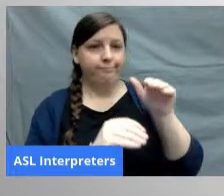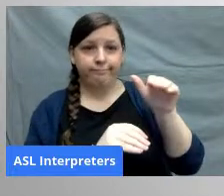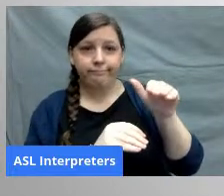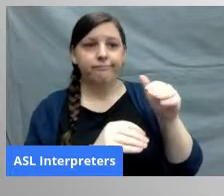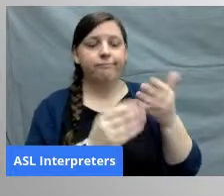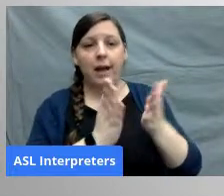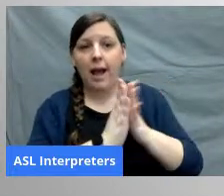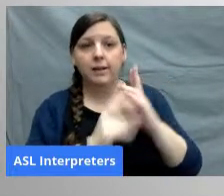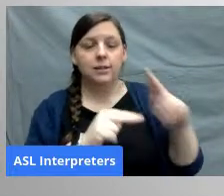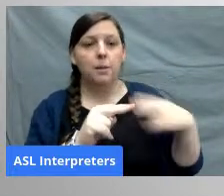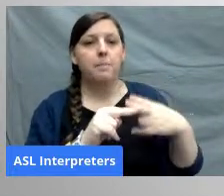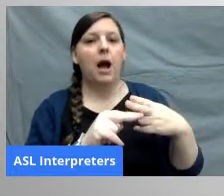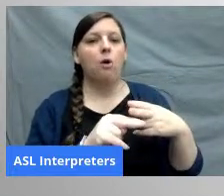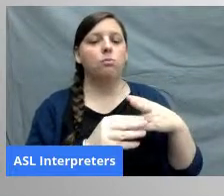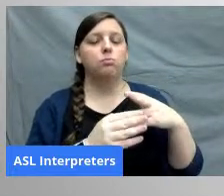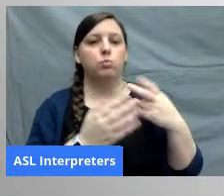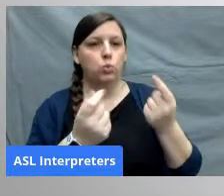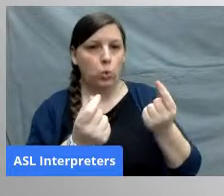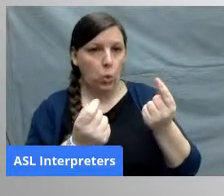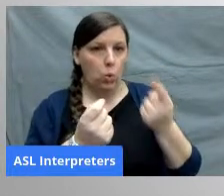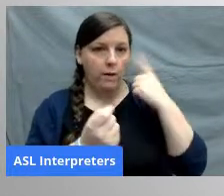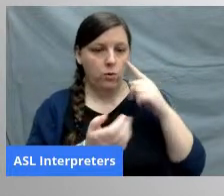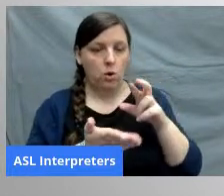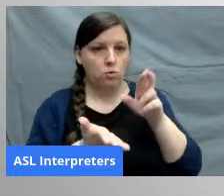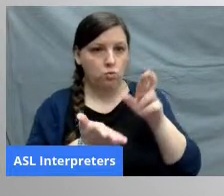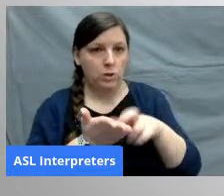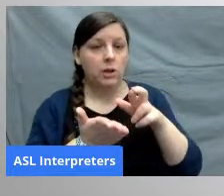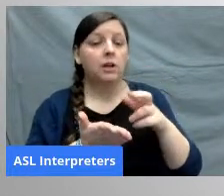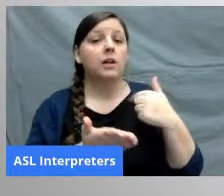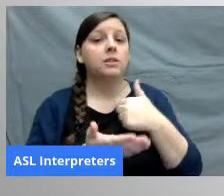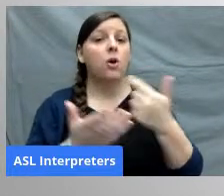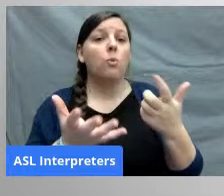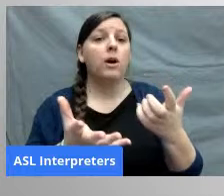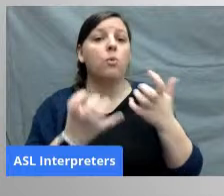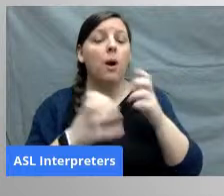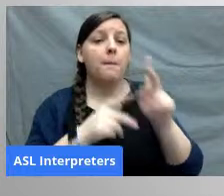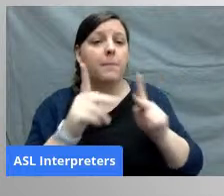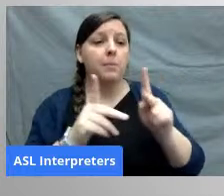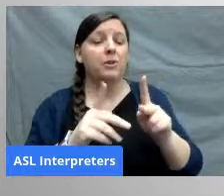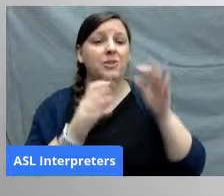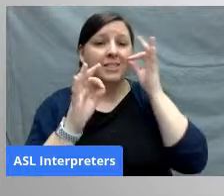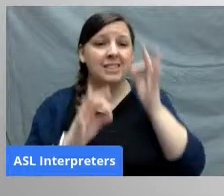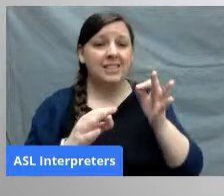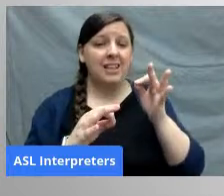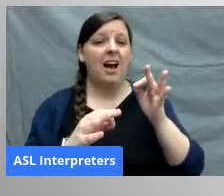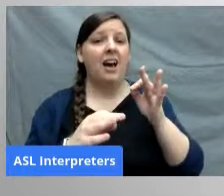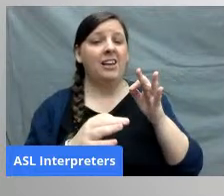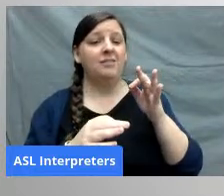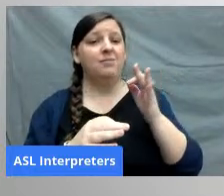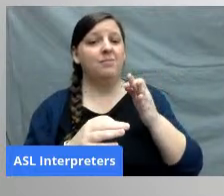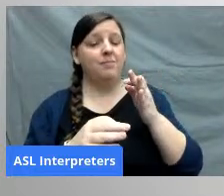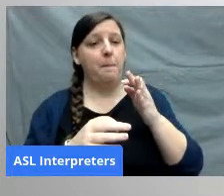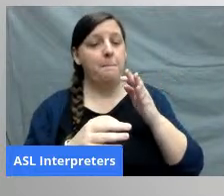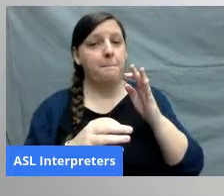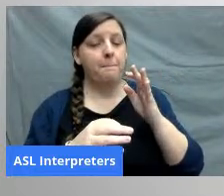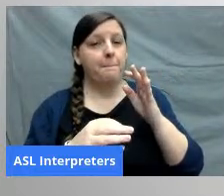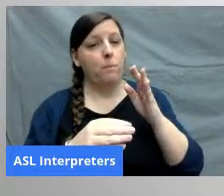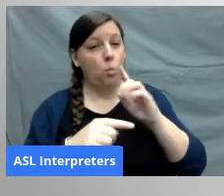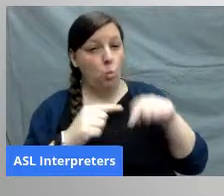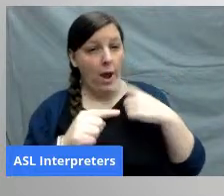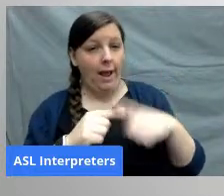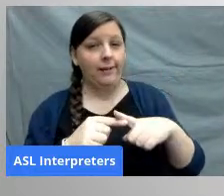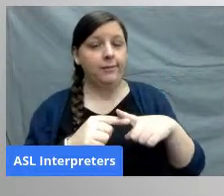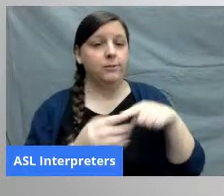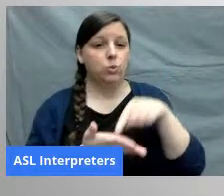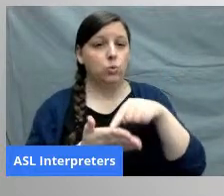one. So we want everyone to make their selection by Friday, because it takes a lot of work, especially at